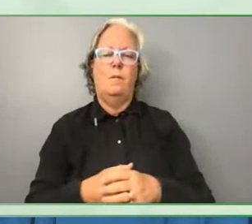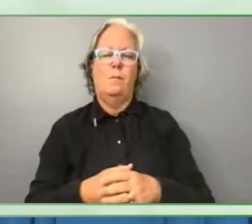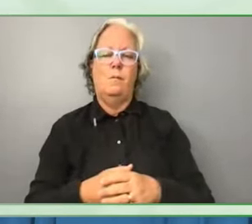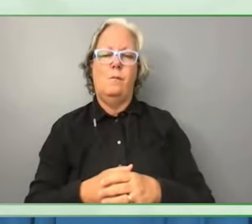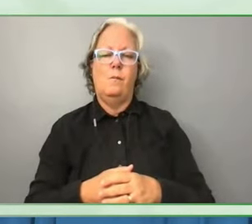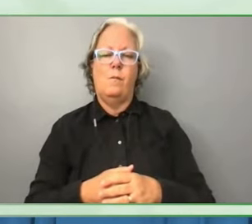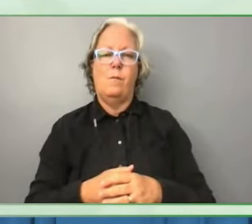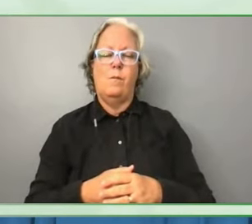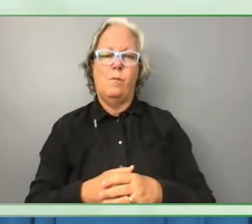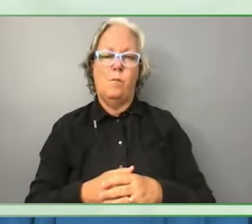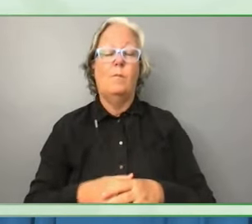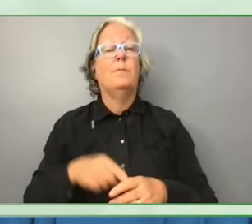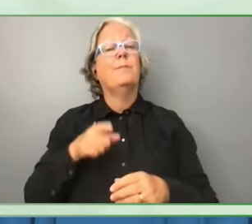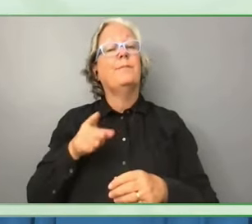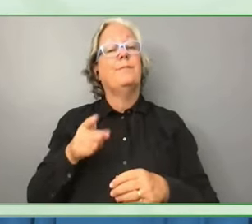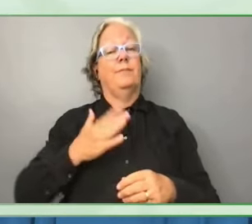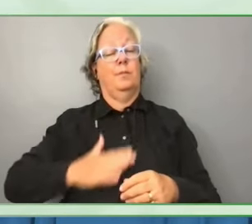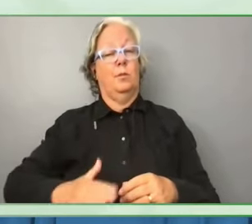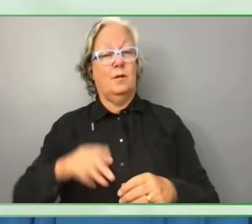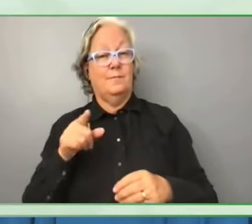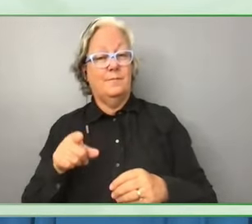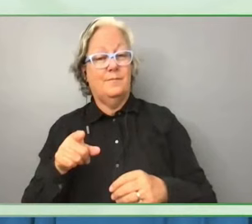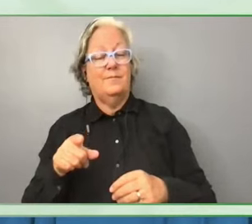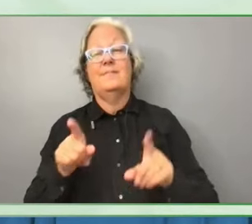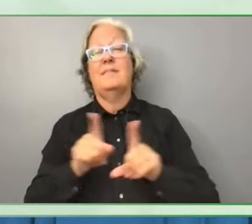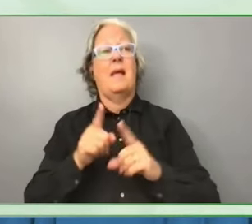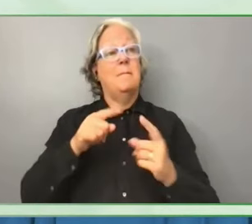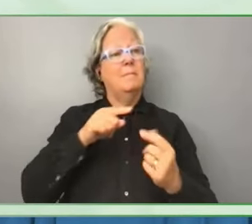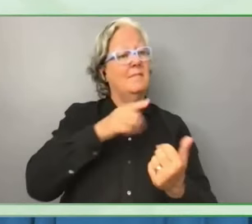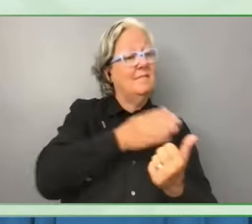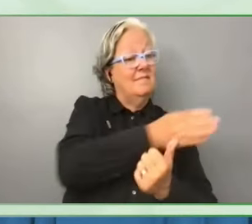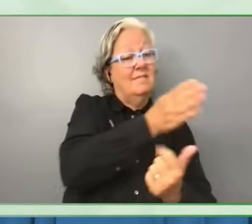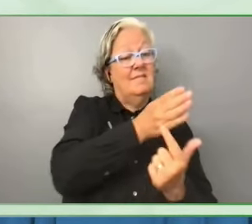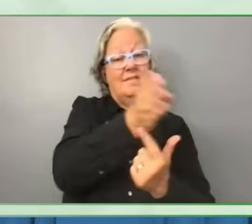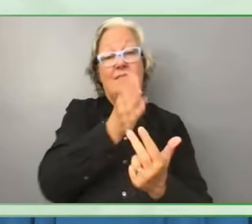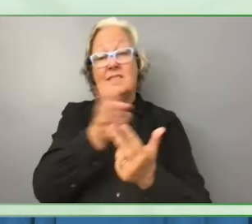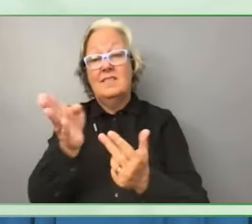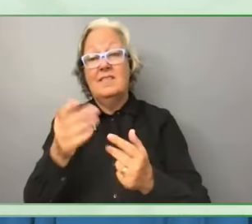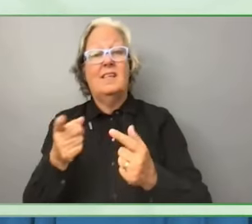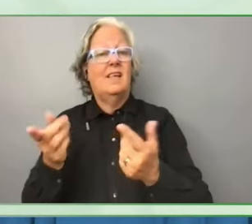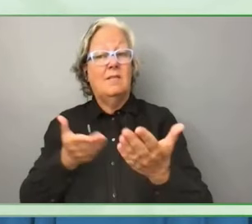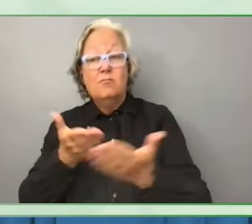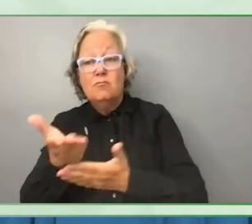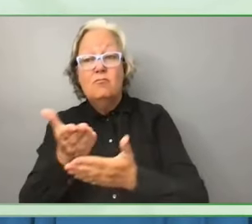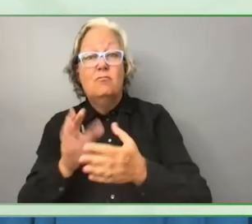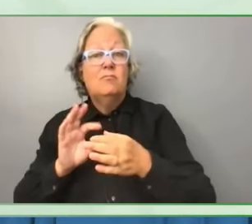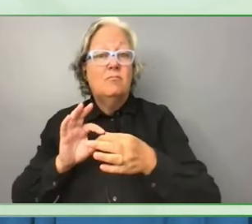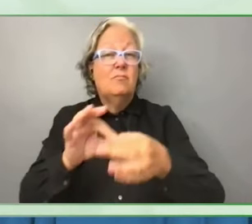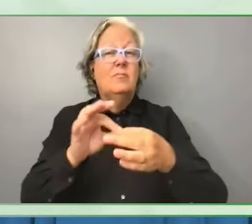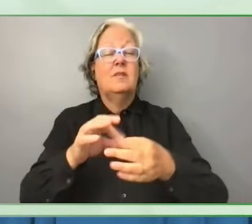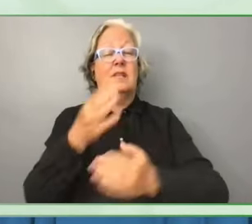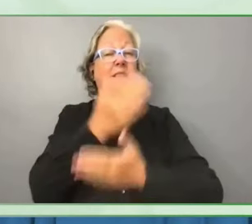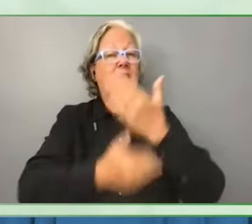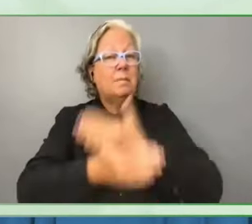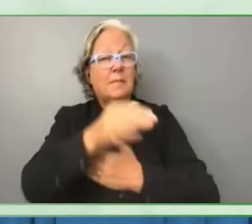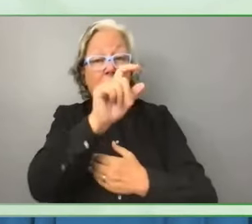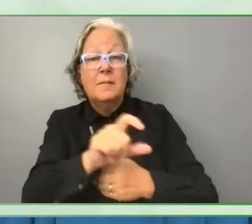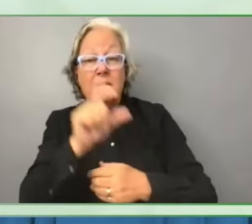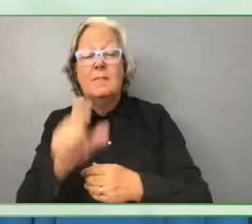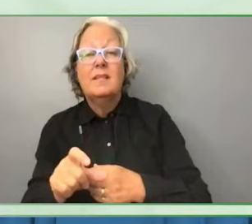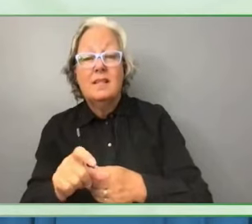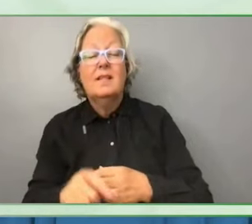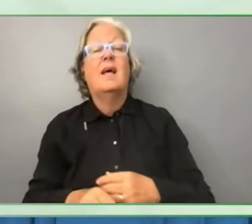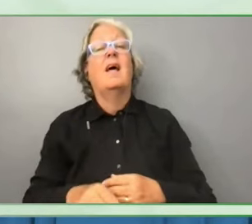Intended impact in the end is that all sectors that interact with people with disabilities are able to integrate sexual and reproductive health and rights in